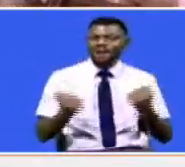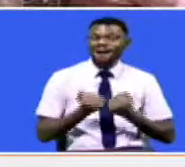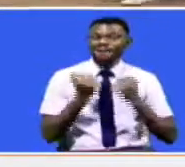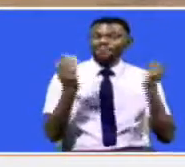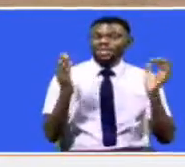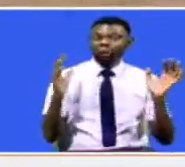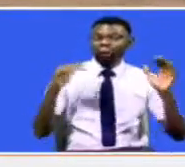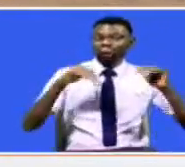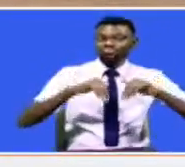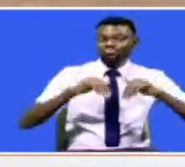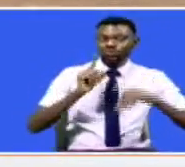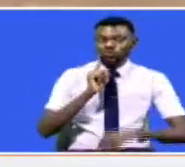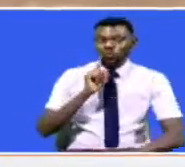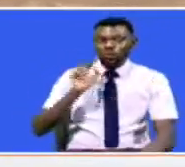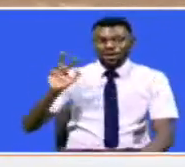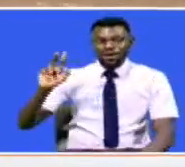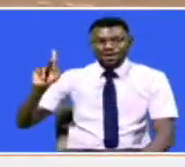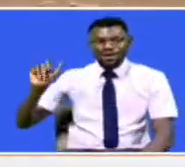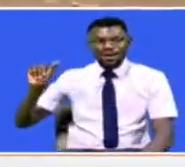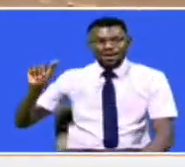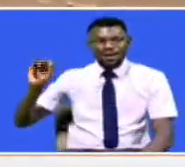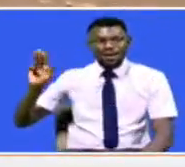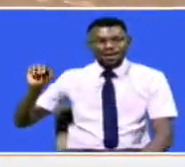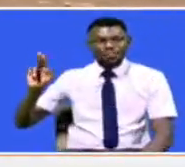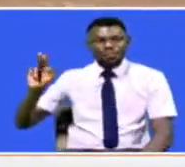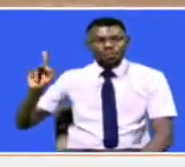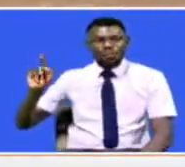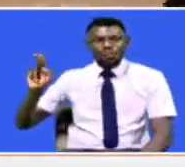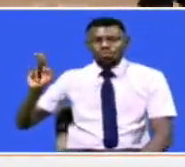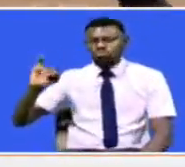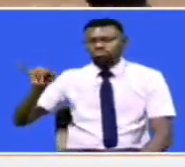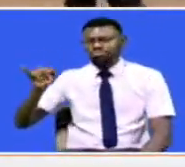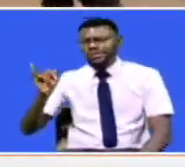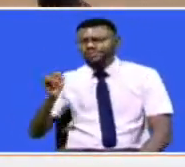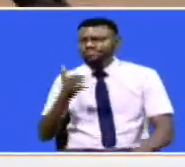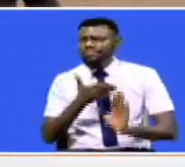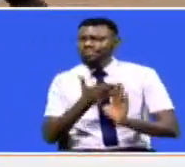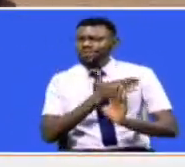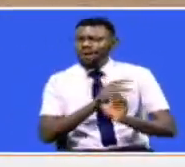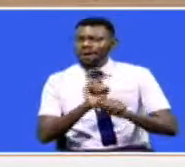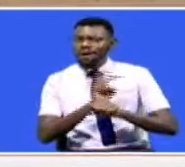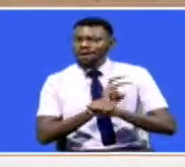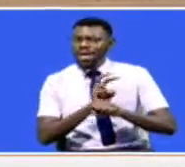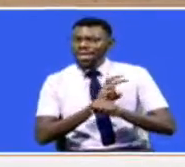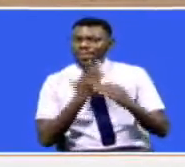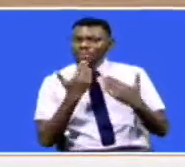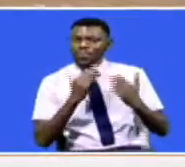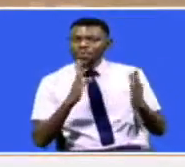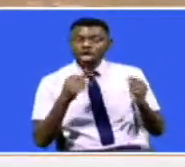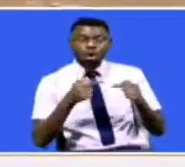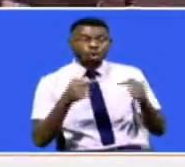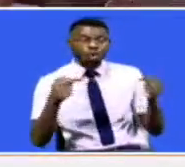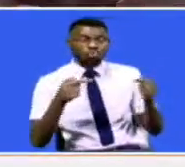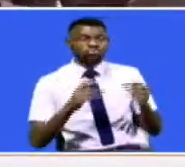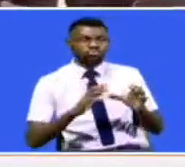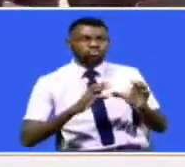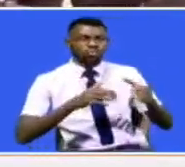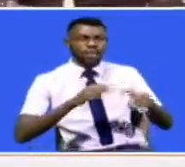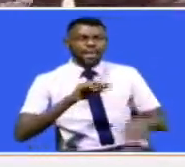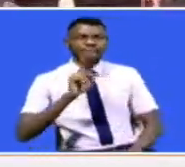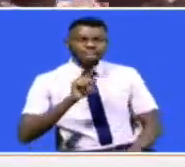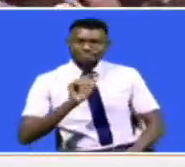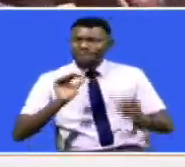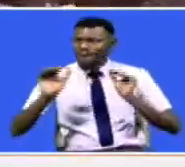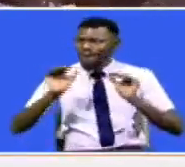Kamukunji grounds. Speaking after an inspection of the grounds, several opposition MPs called on their